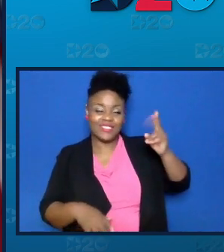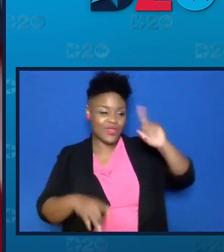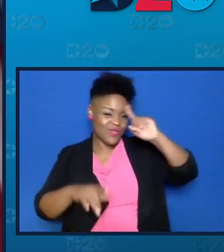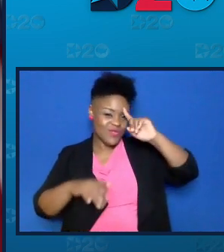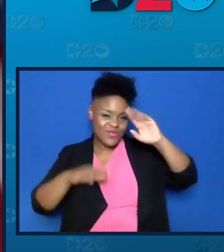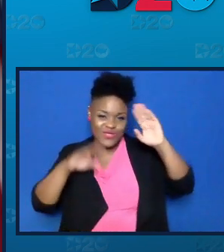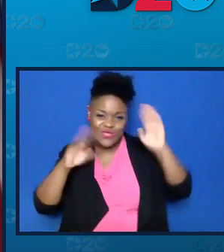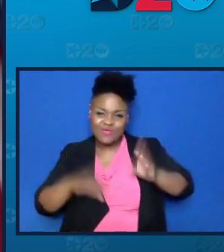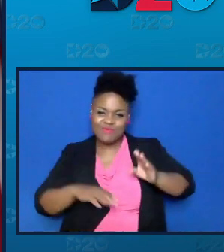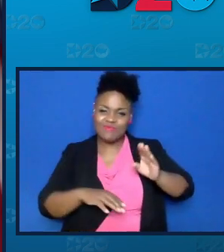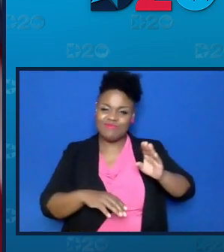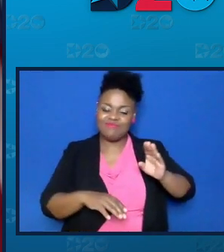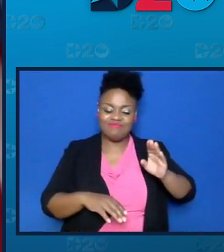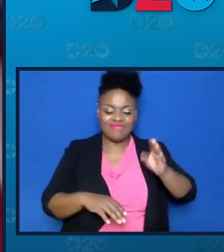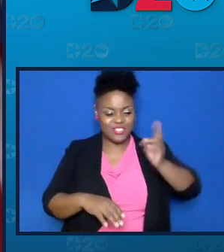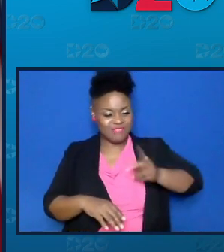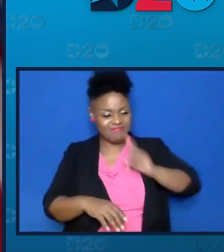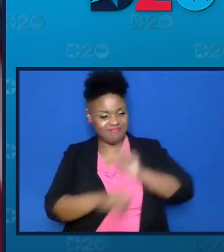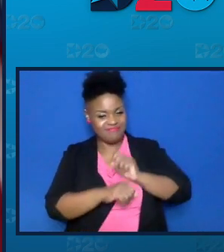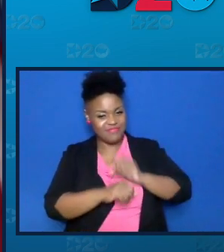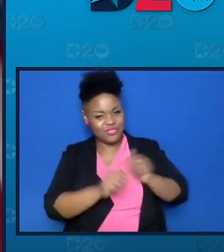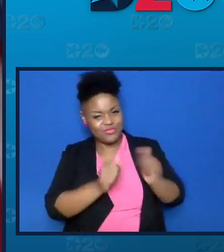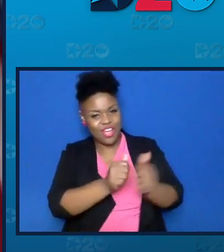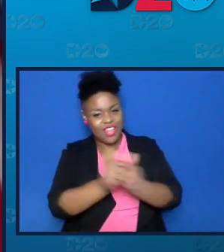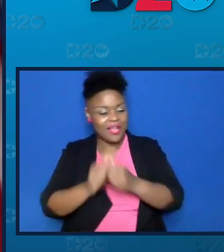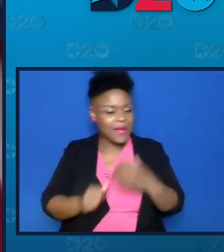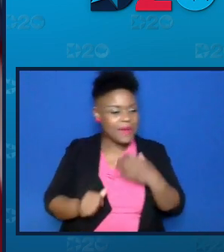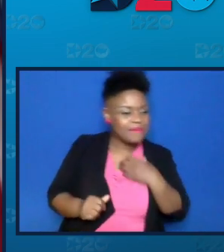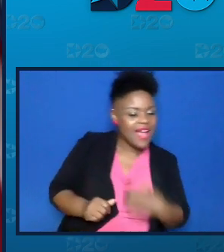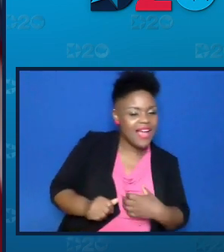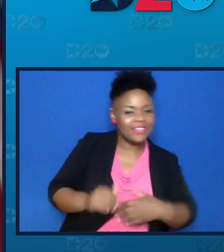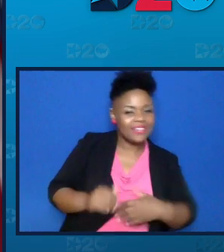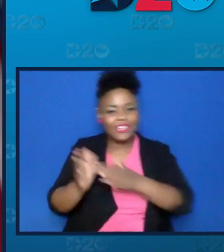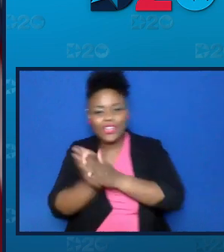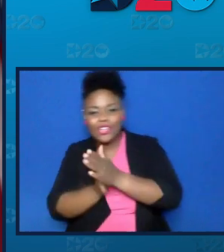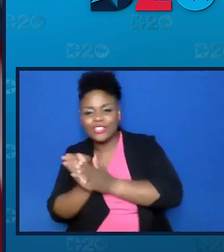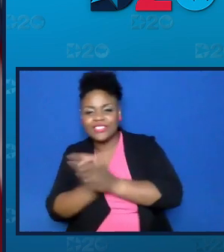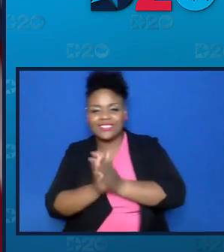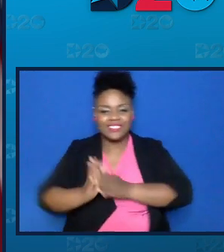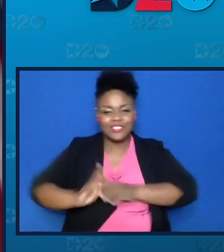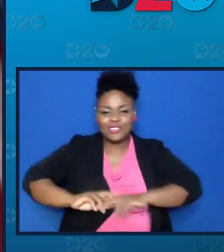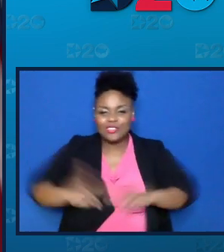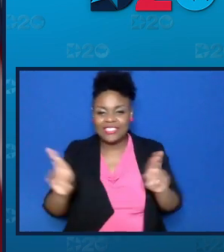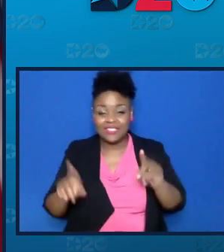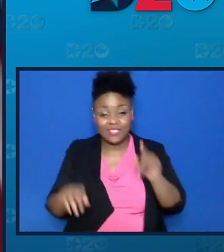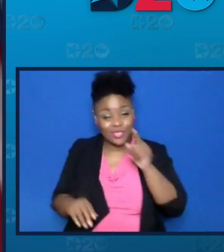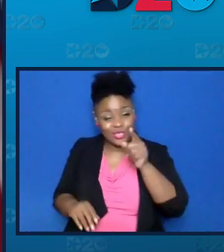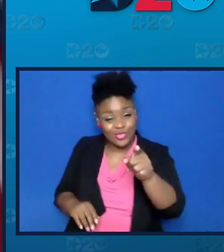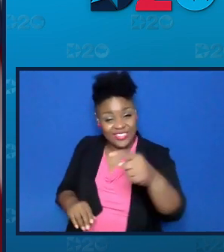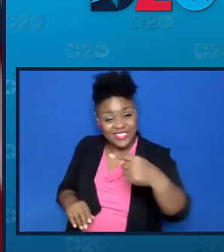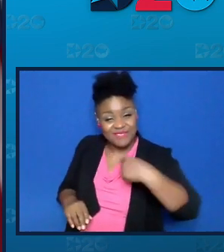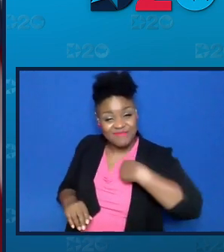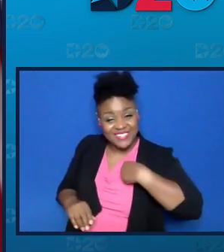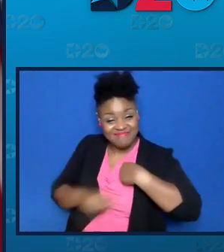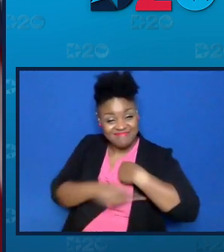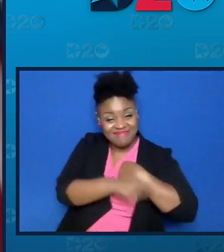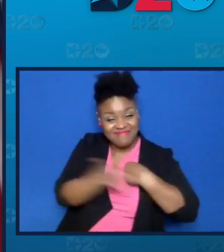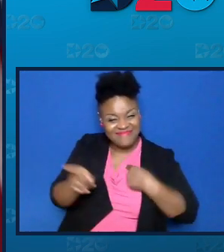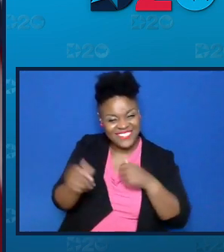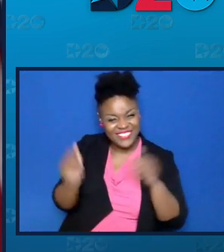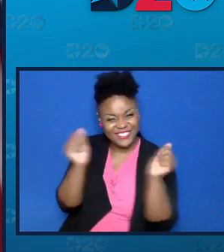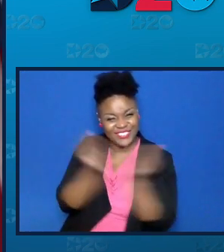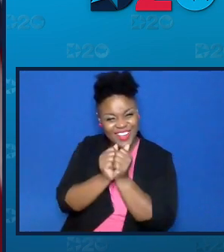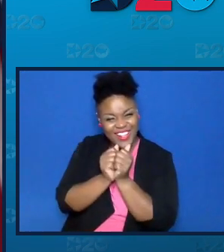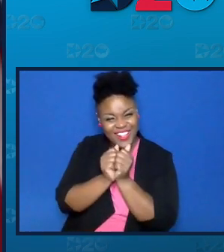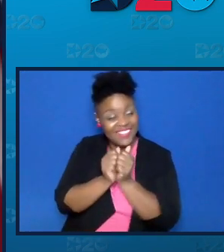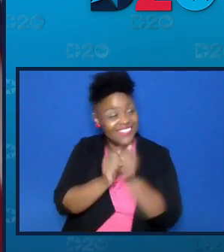With passion and purpose, let us begin, you and I together, one nation, under God, united in our